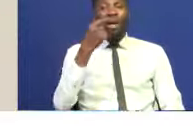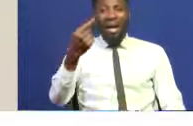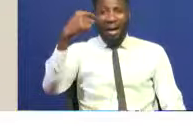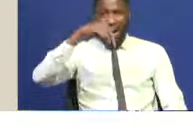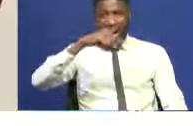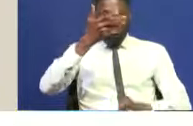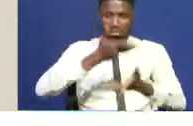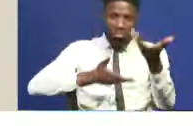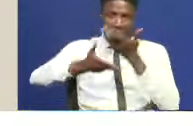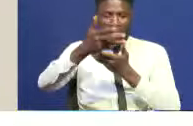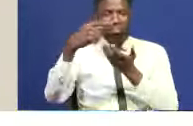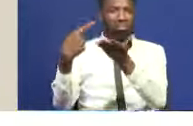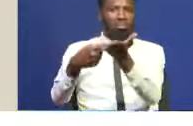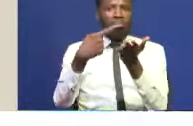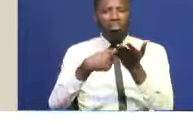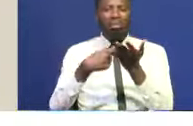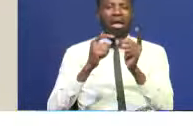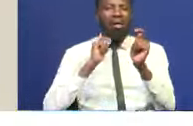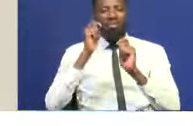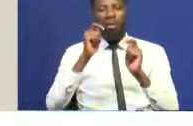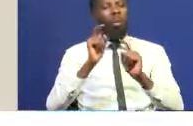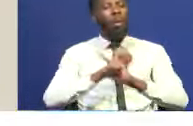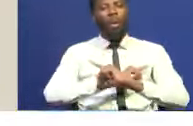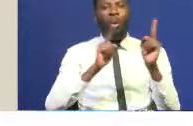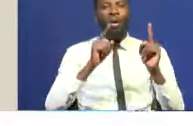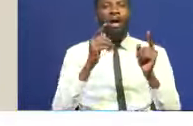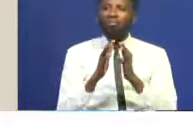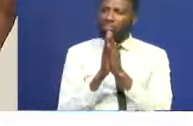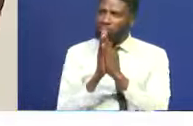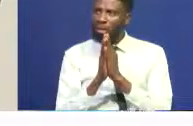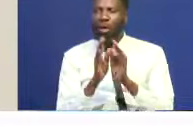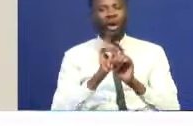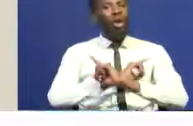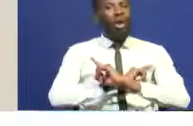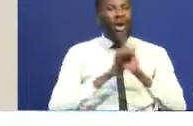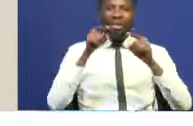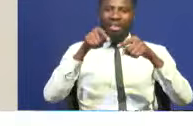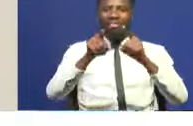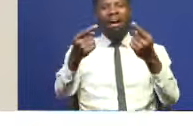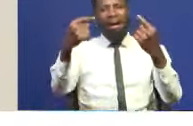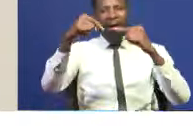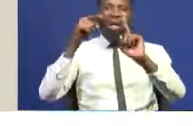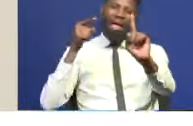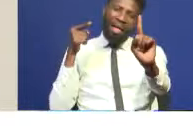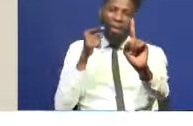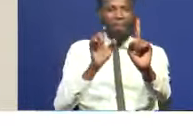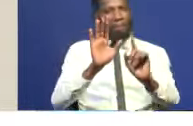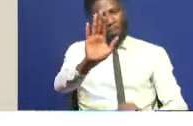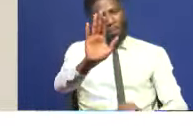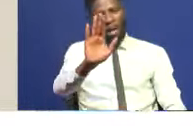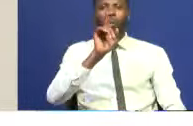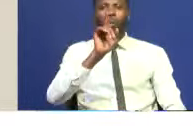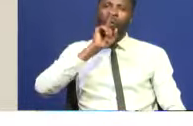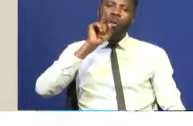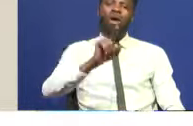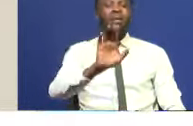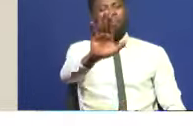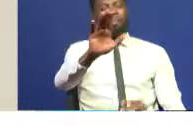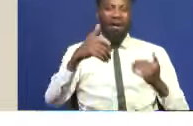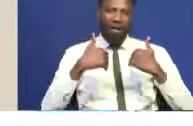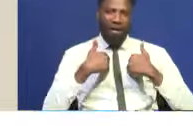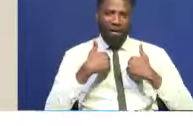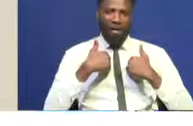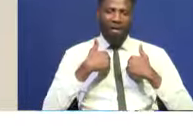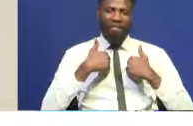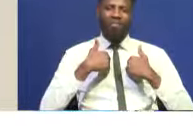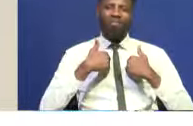to you for a conversation where you can even beg or whatever. No, they had come with one instruction: inflict